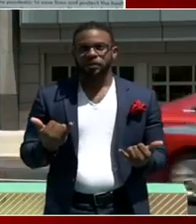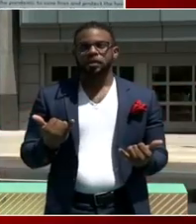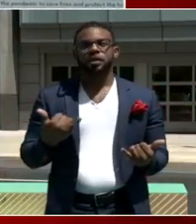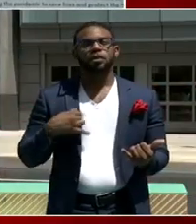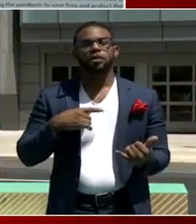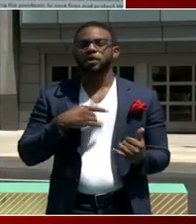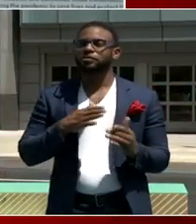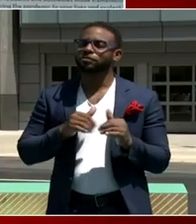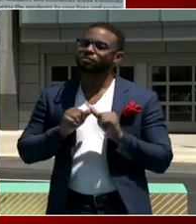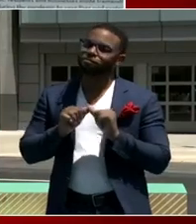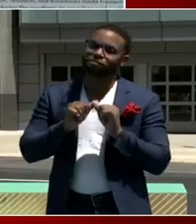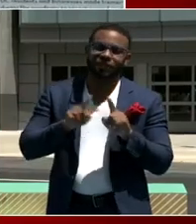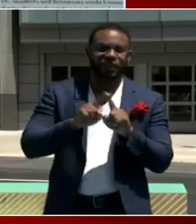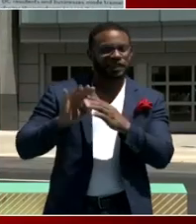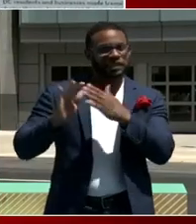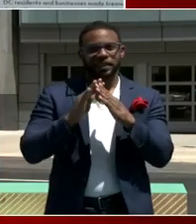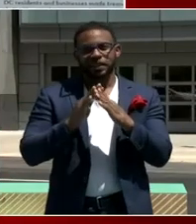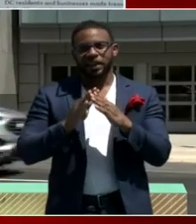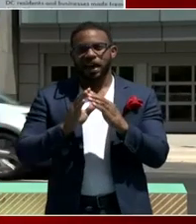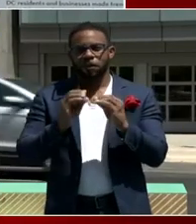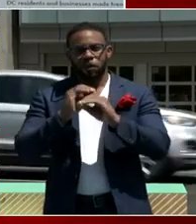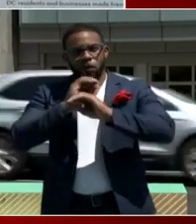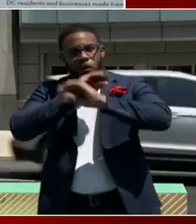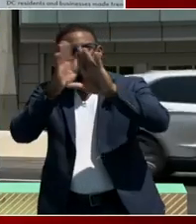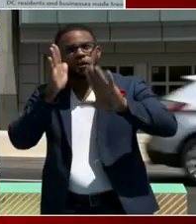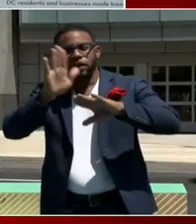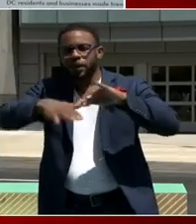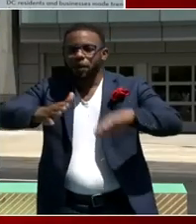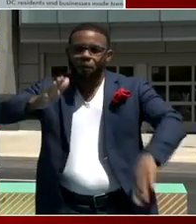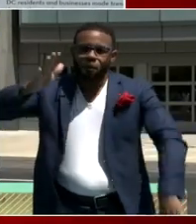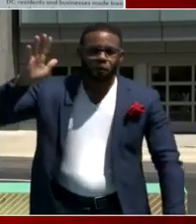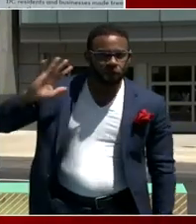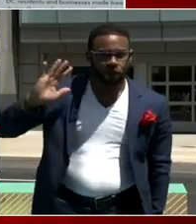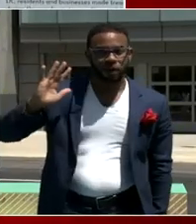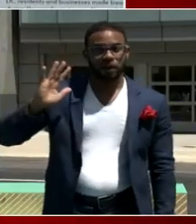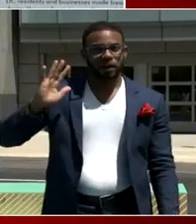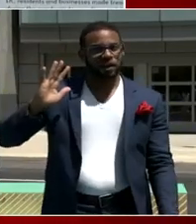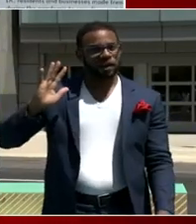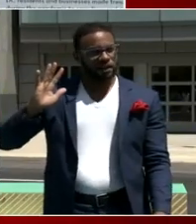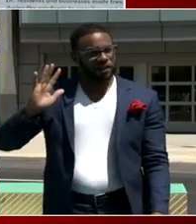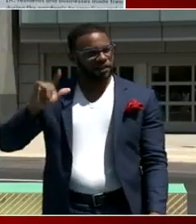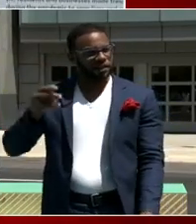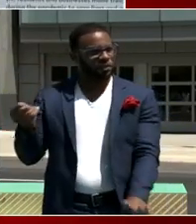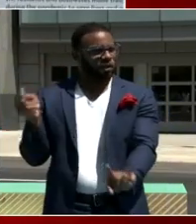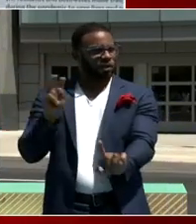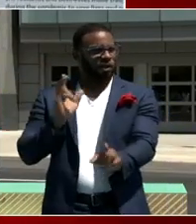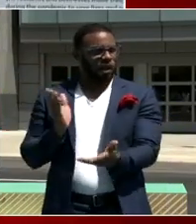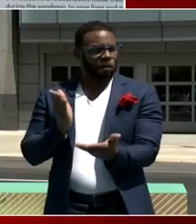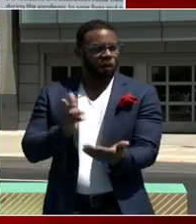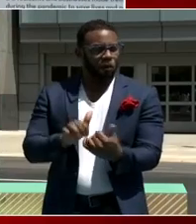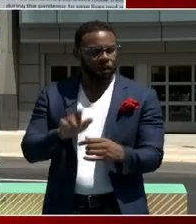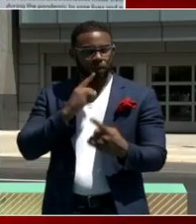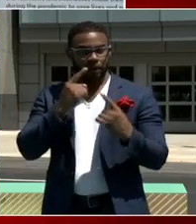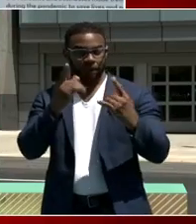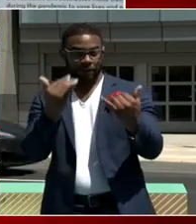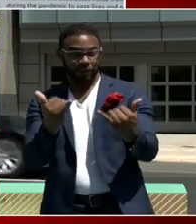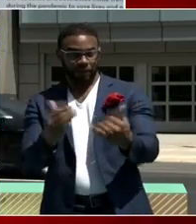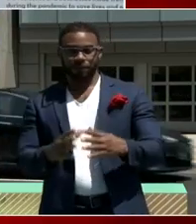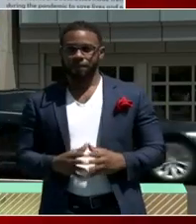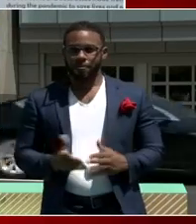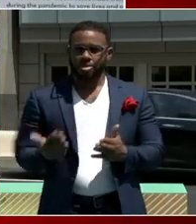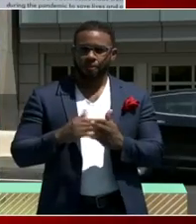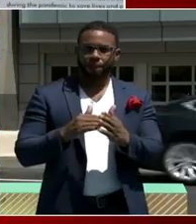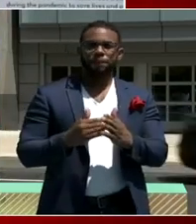we persevered as a city and have a brighter future than ever before. I bring this perspective to what's going to be announced today